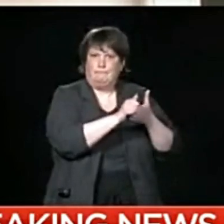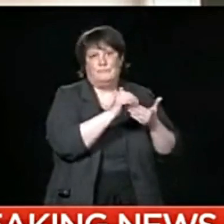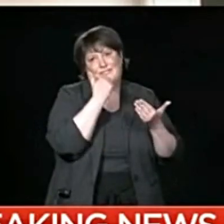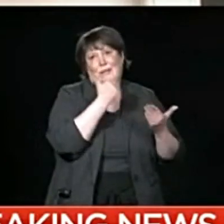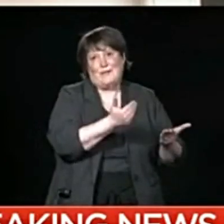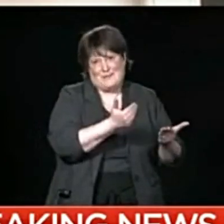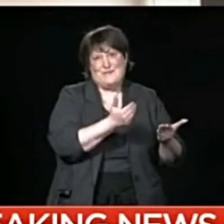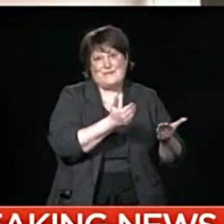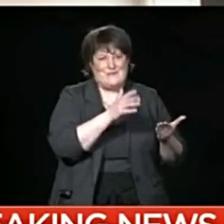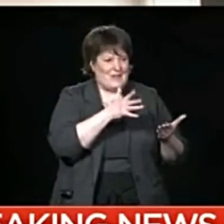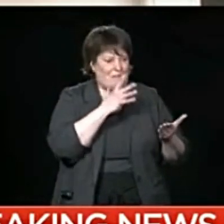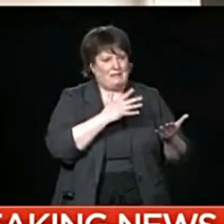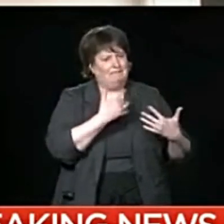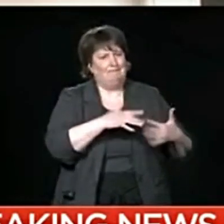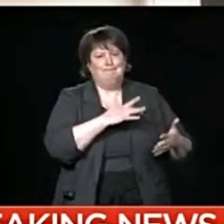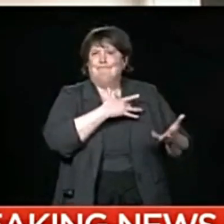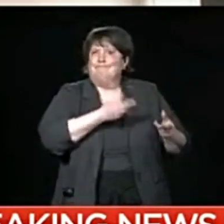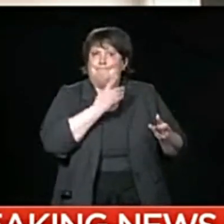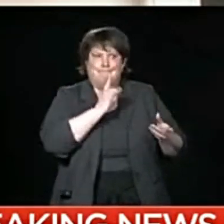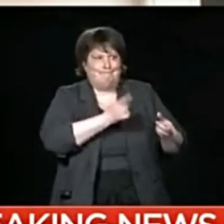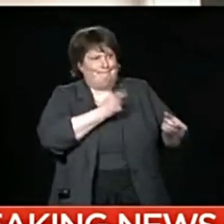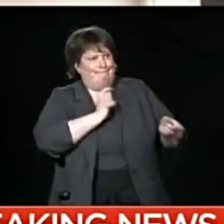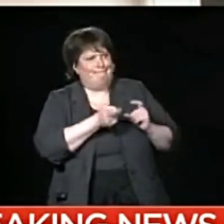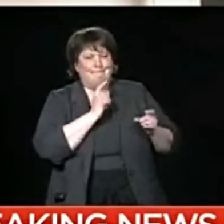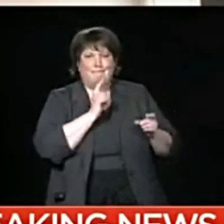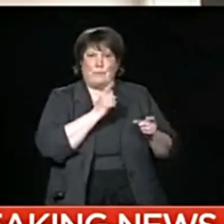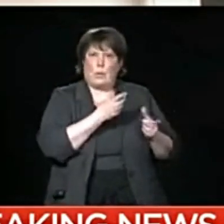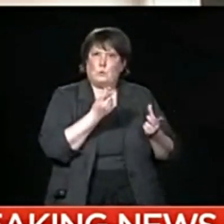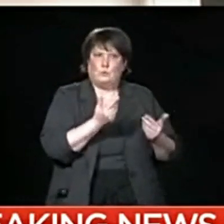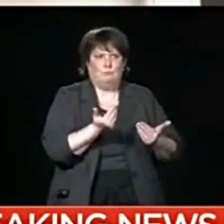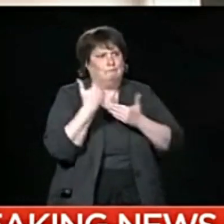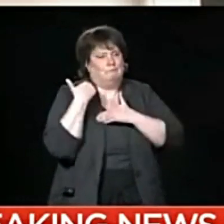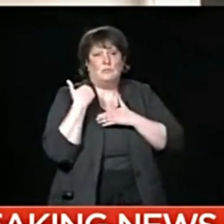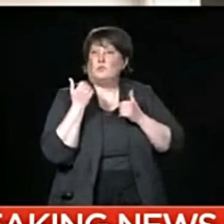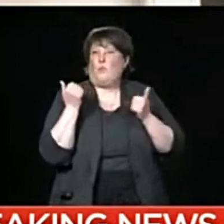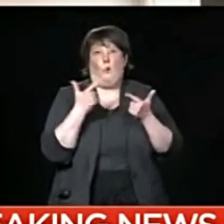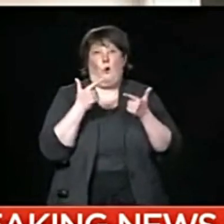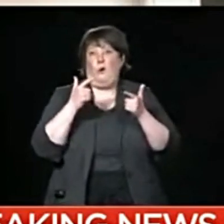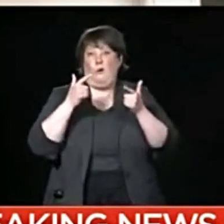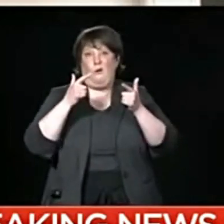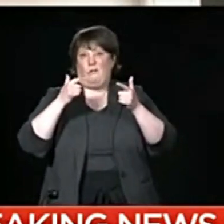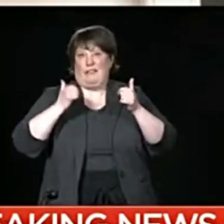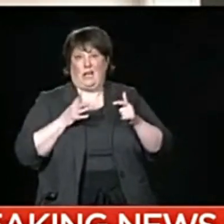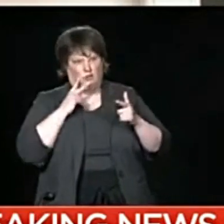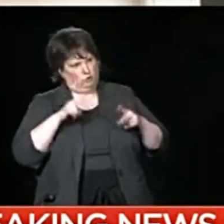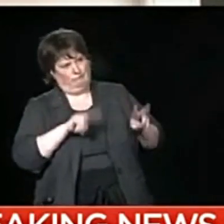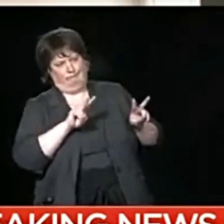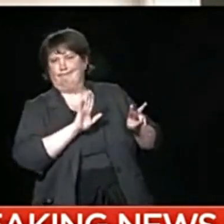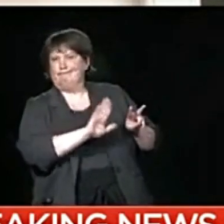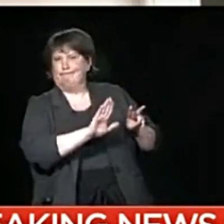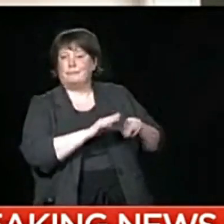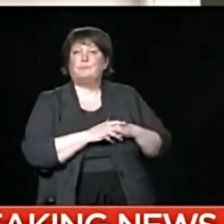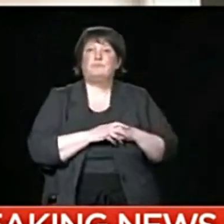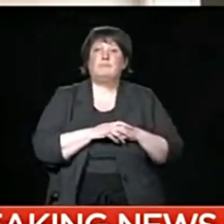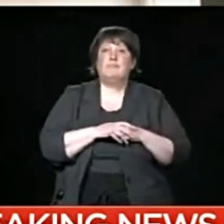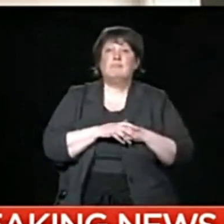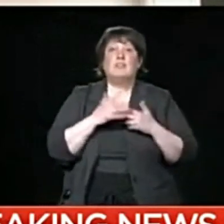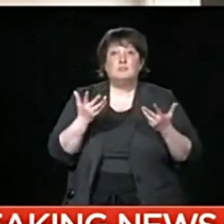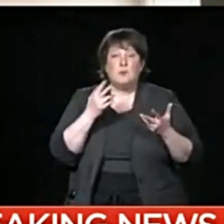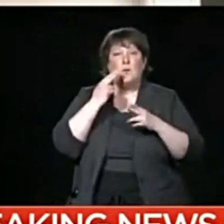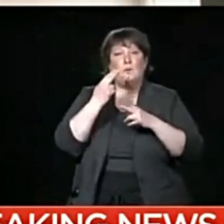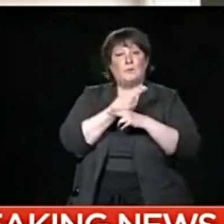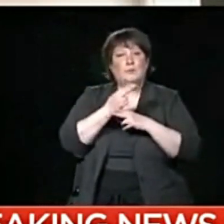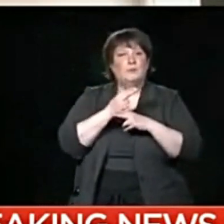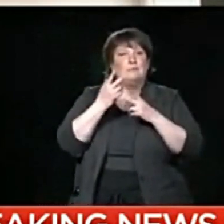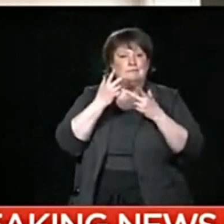Canadians should follow your example. We will need more masks, ventilators, and testing